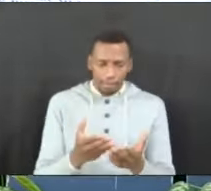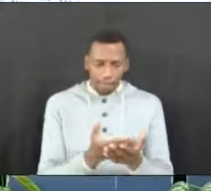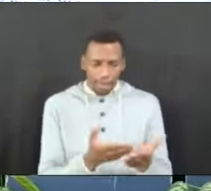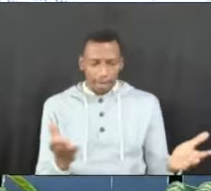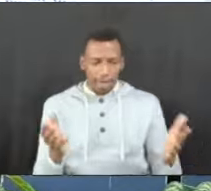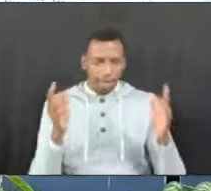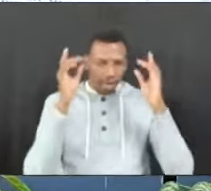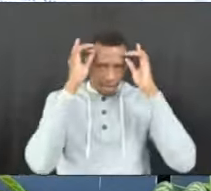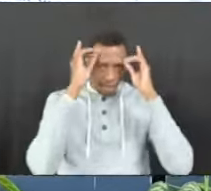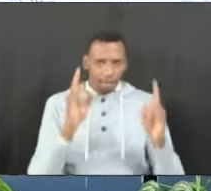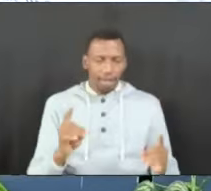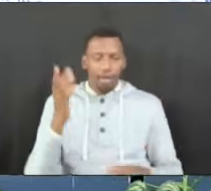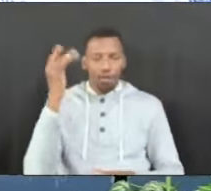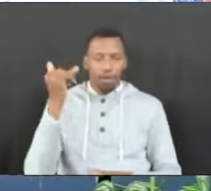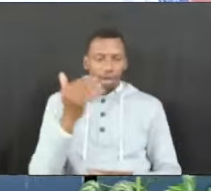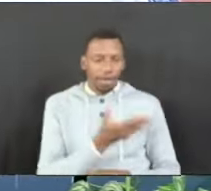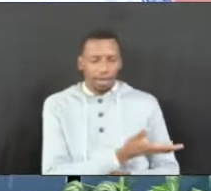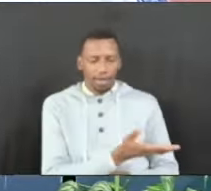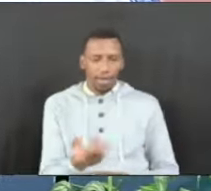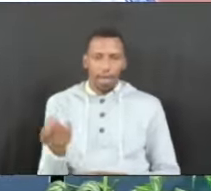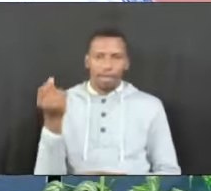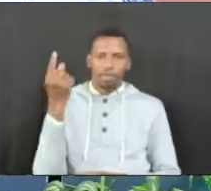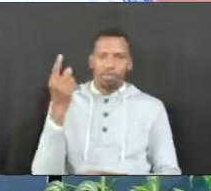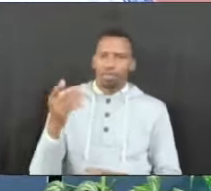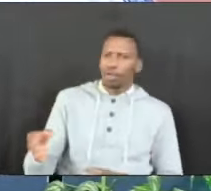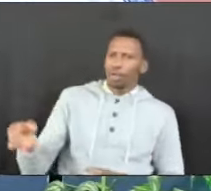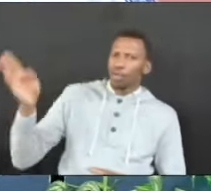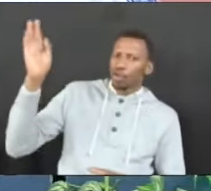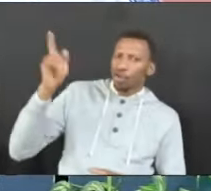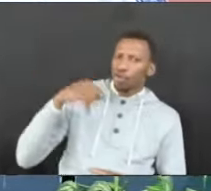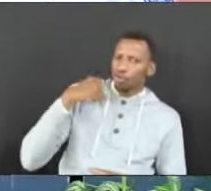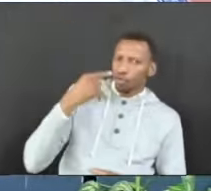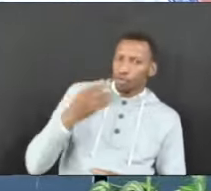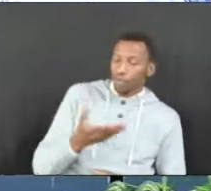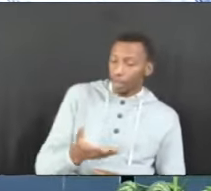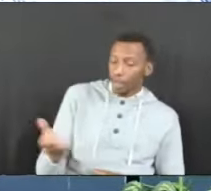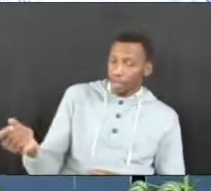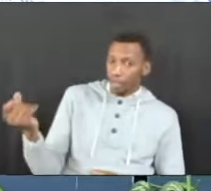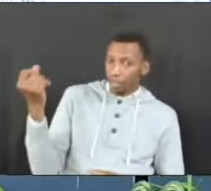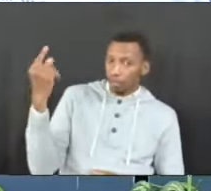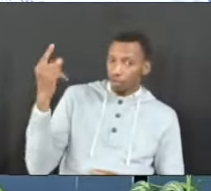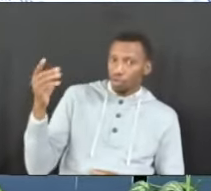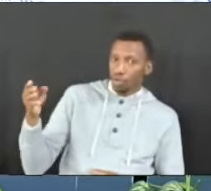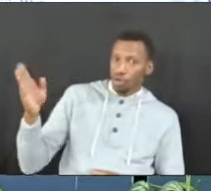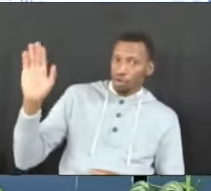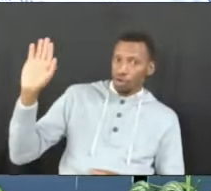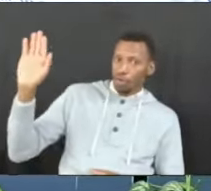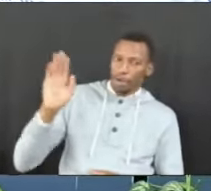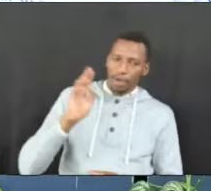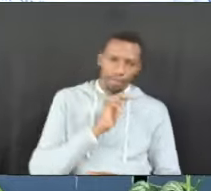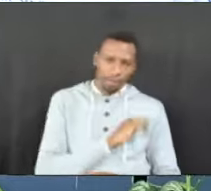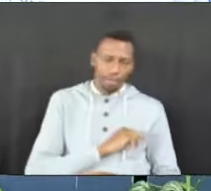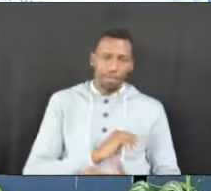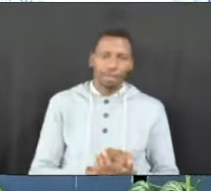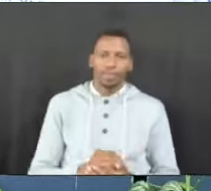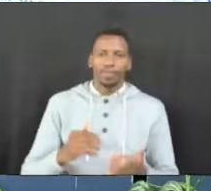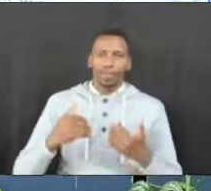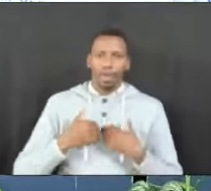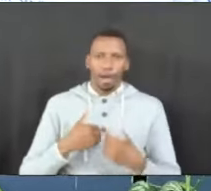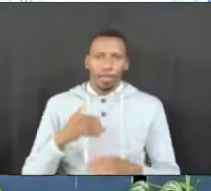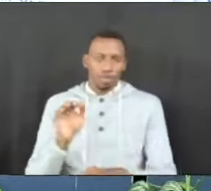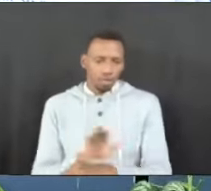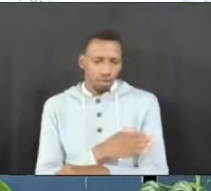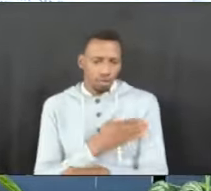because they understood who God is. They understood the nature of our God. And there's a song they've been singing